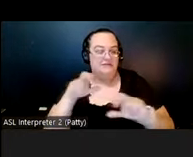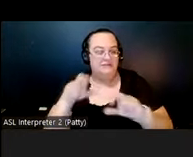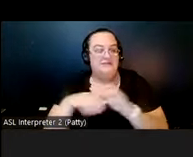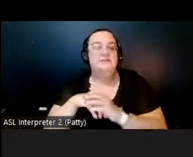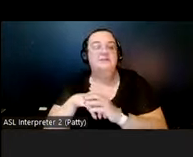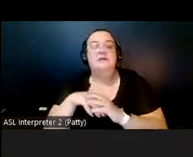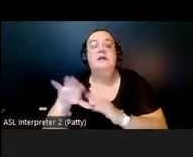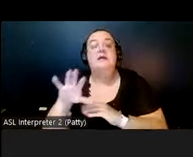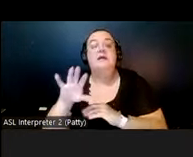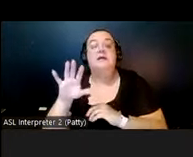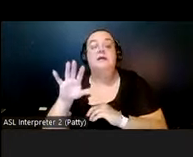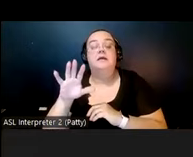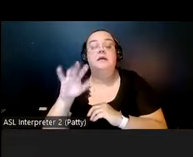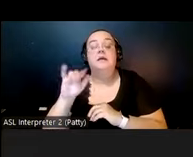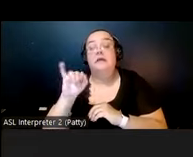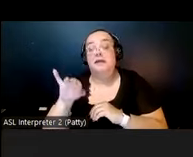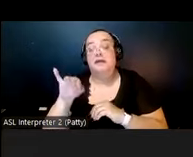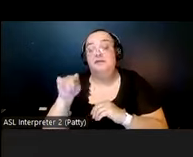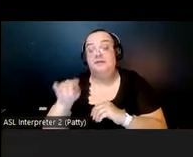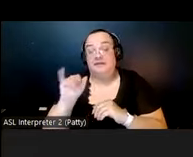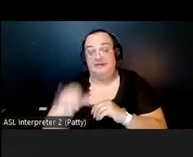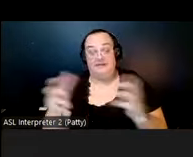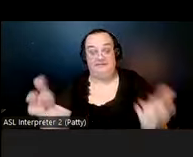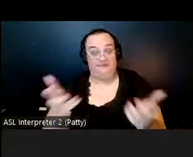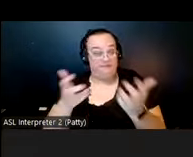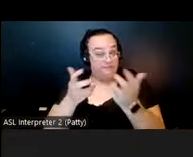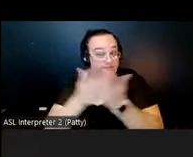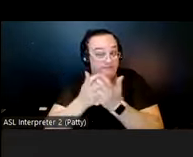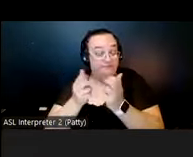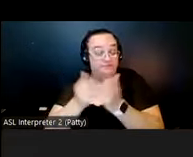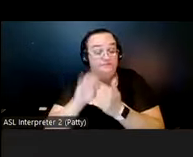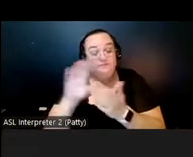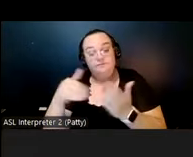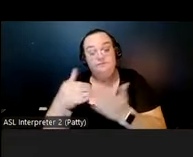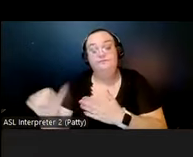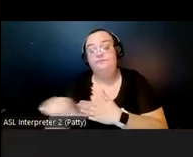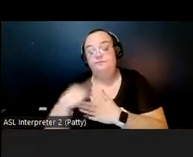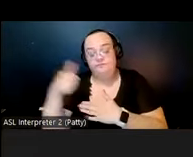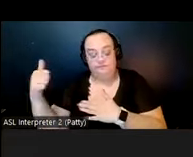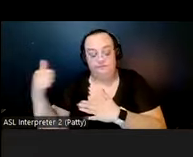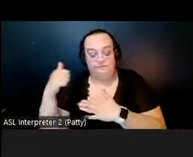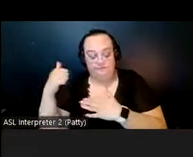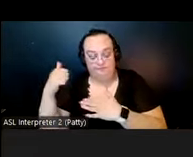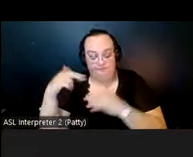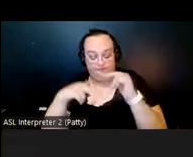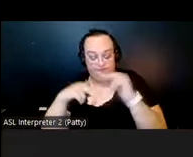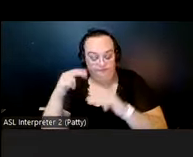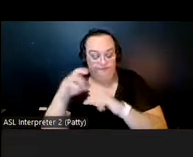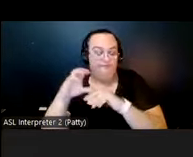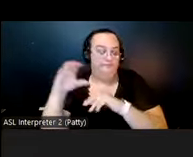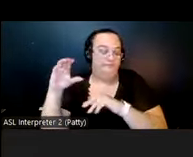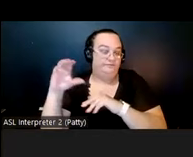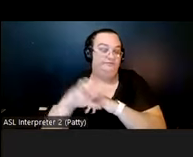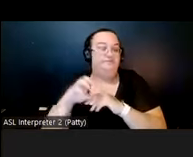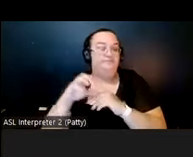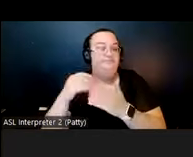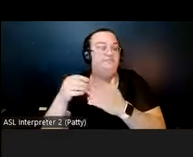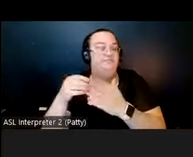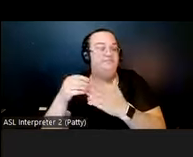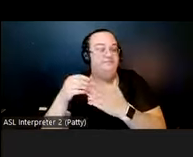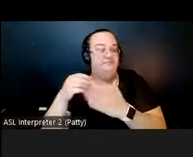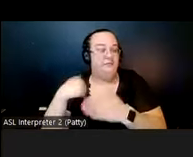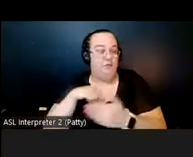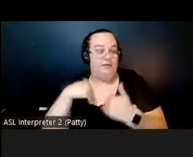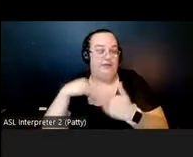But so if you combine that with all of the other facility investment fund sources that we have, a total